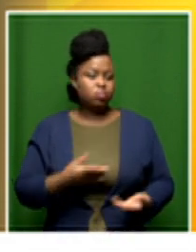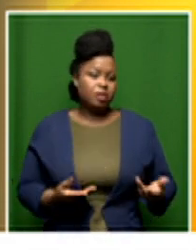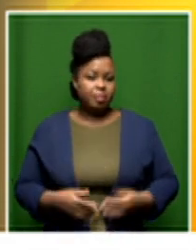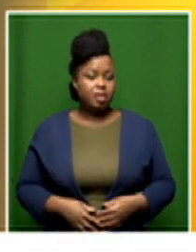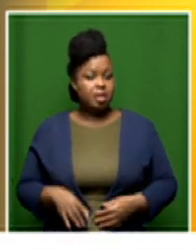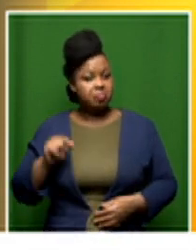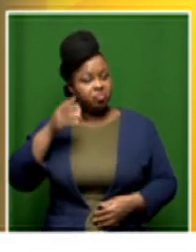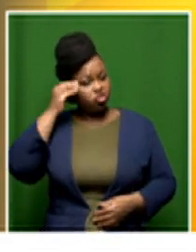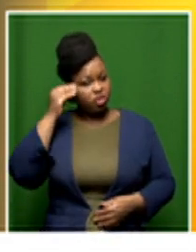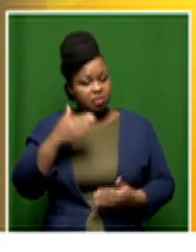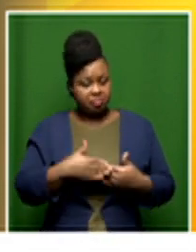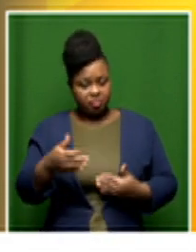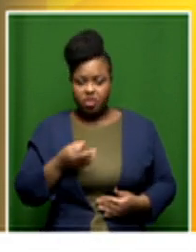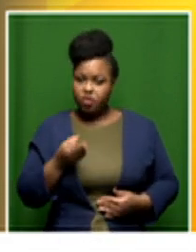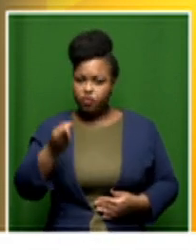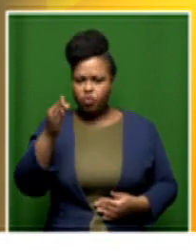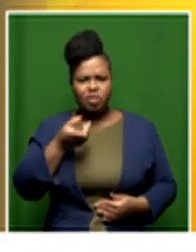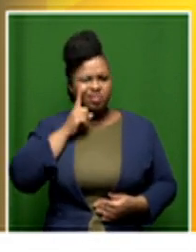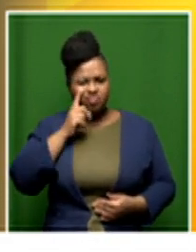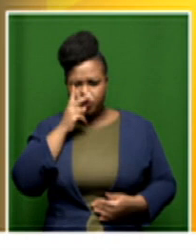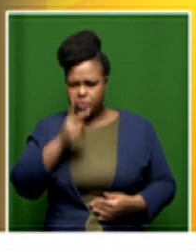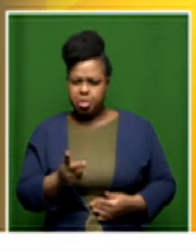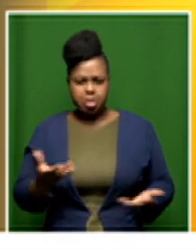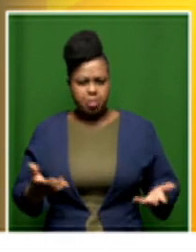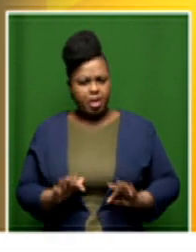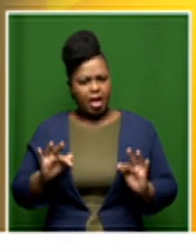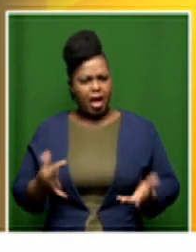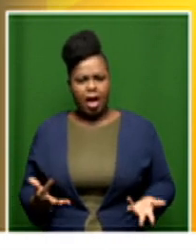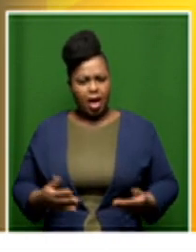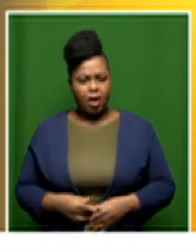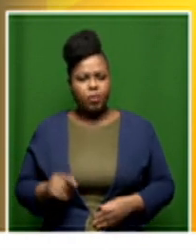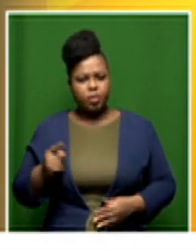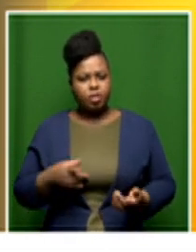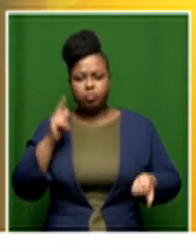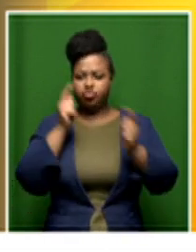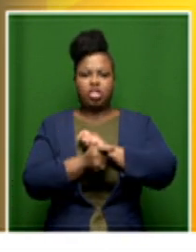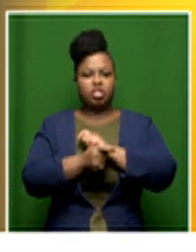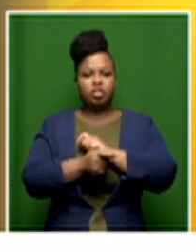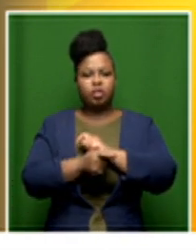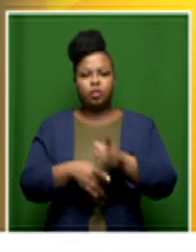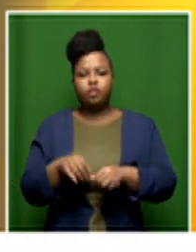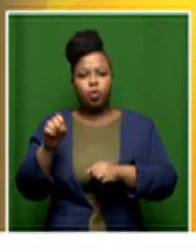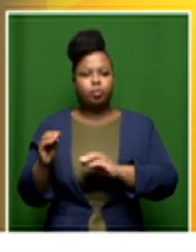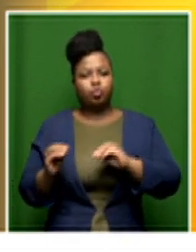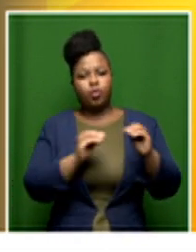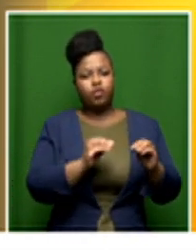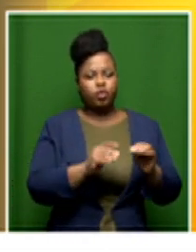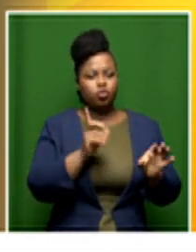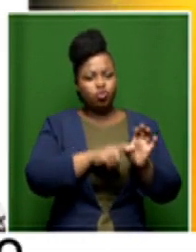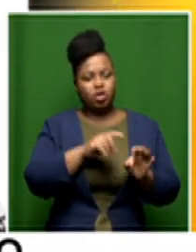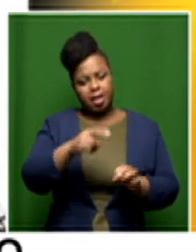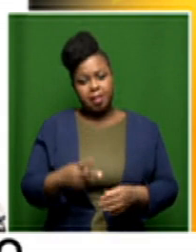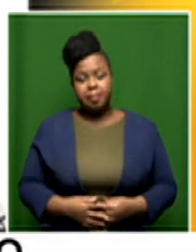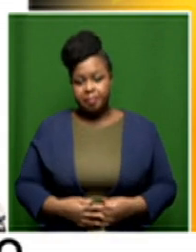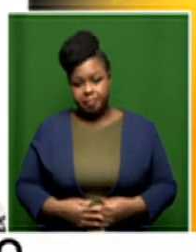be interesting going forward as to how do these allegiances shift from one plate to the other. Yeah,